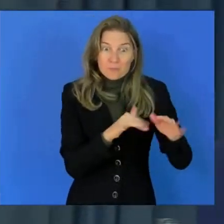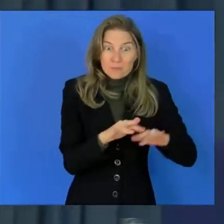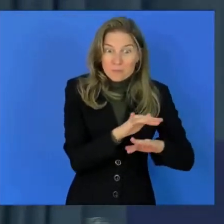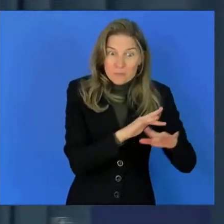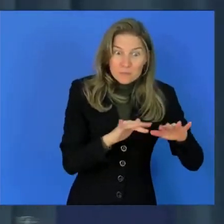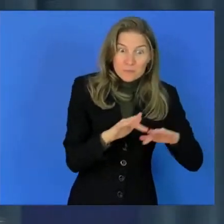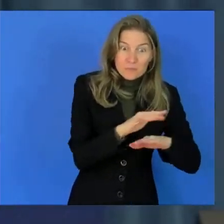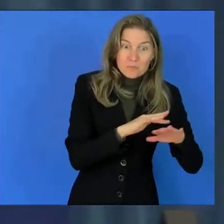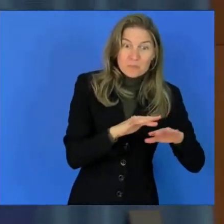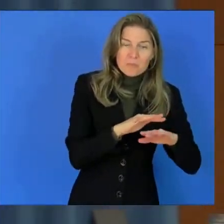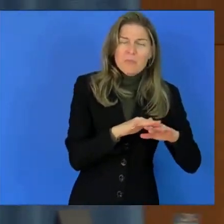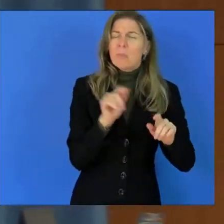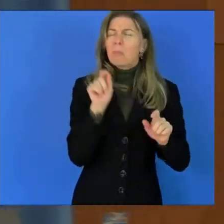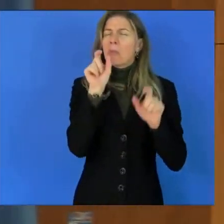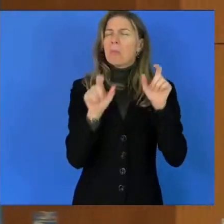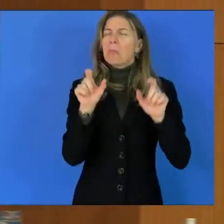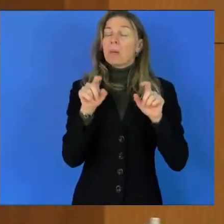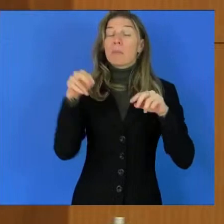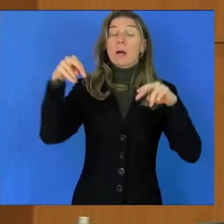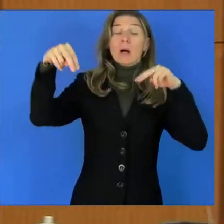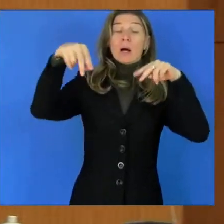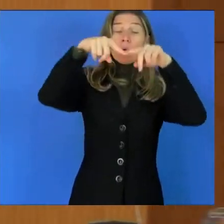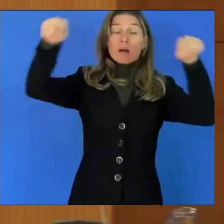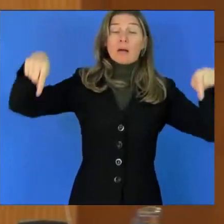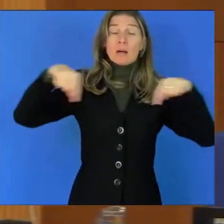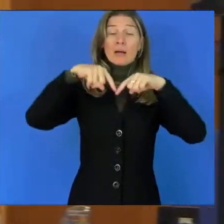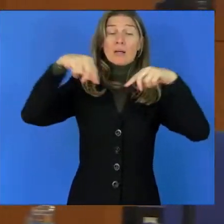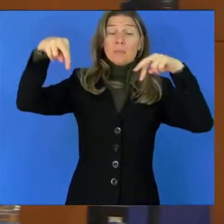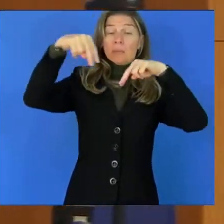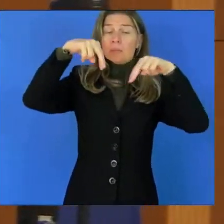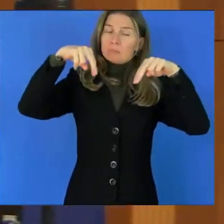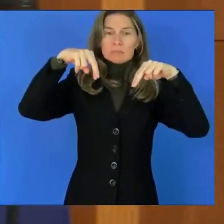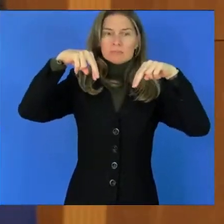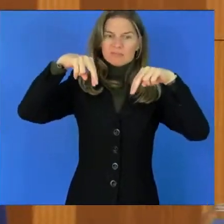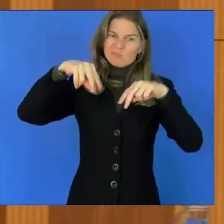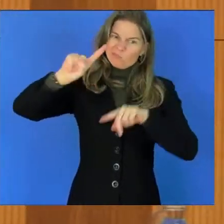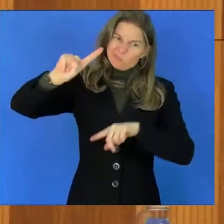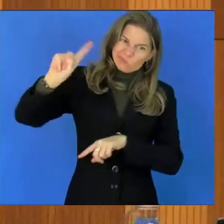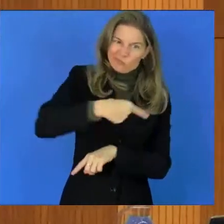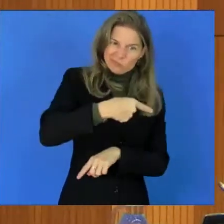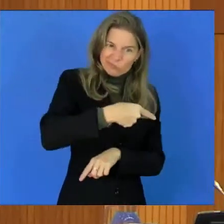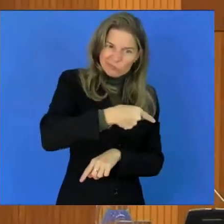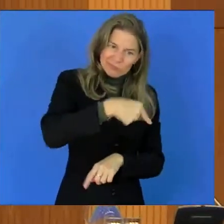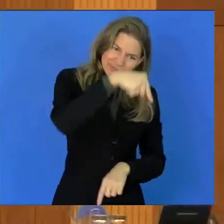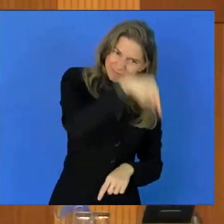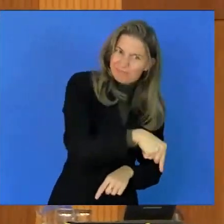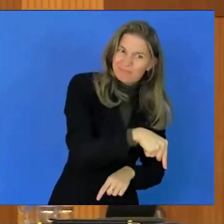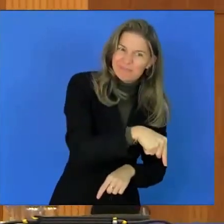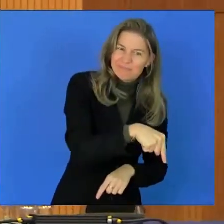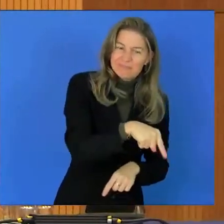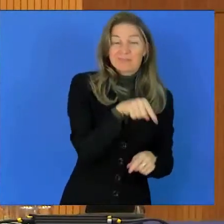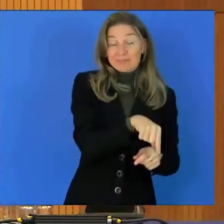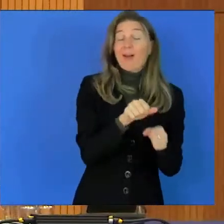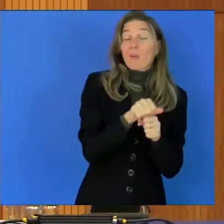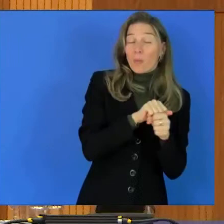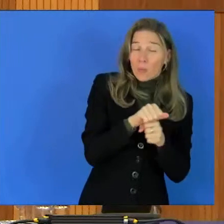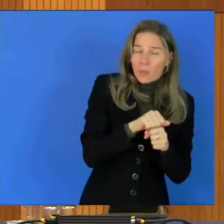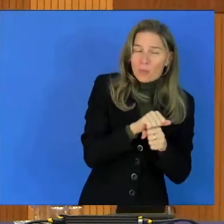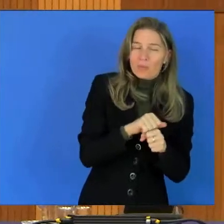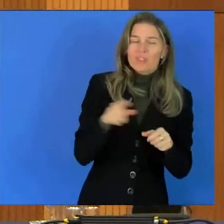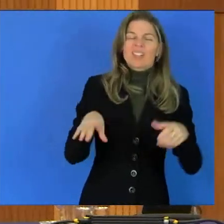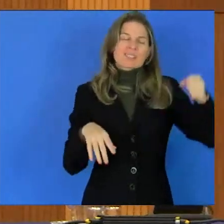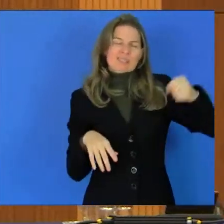be removed. Downstairs, and that's where the coffee is. Also, you have your vouchers for your food in your bags